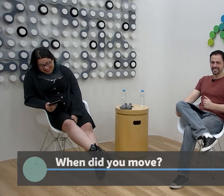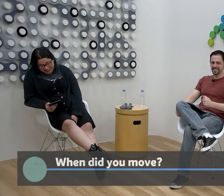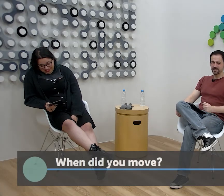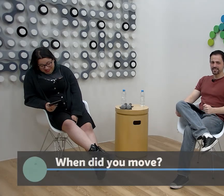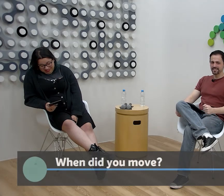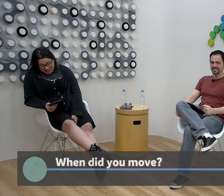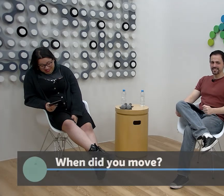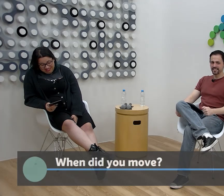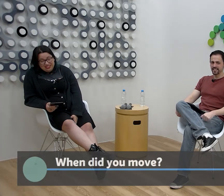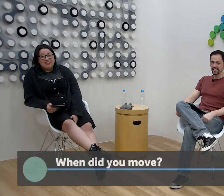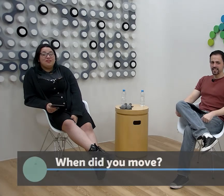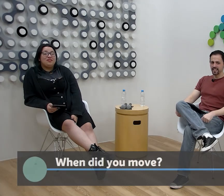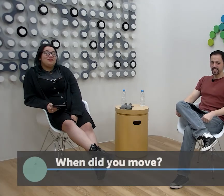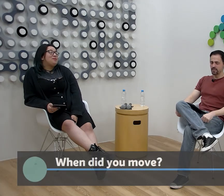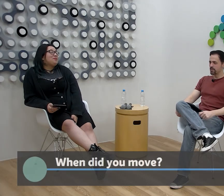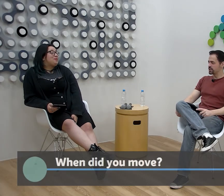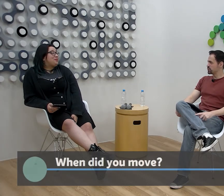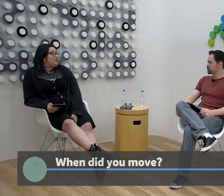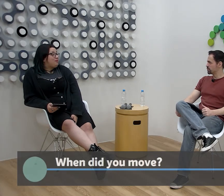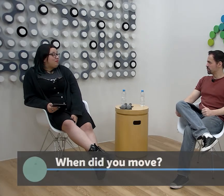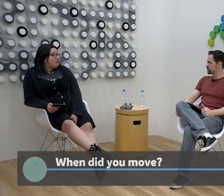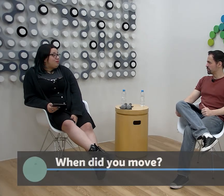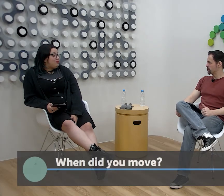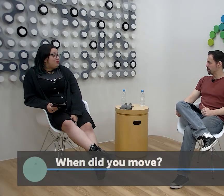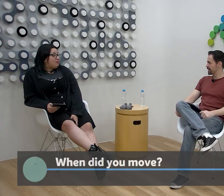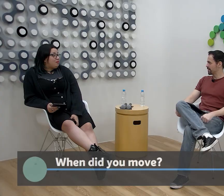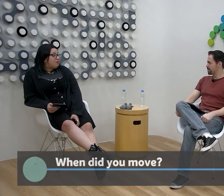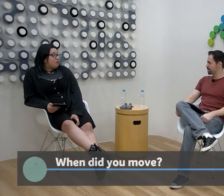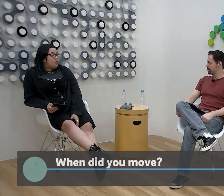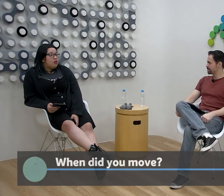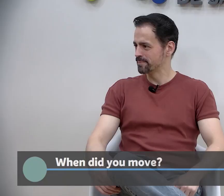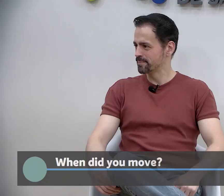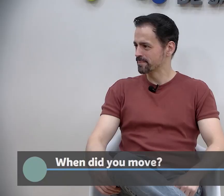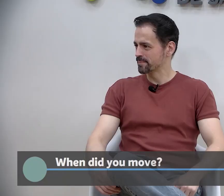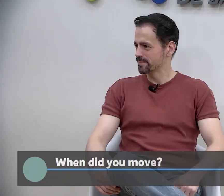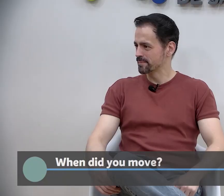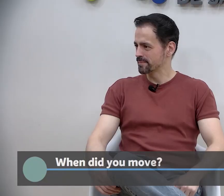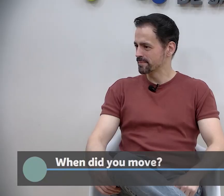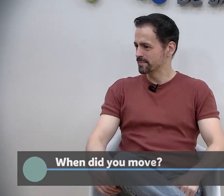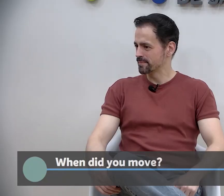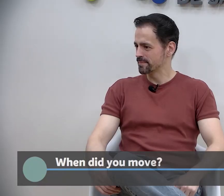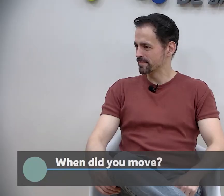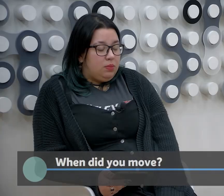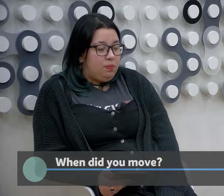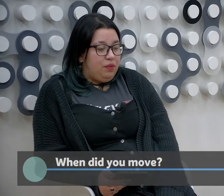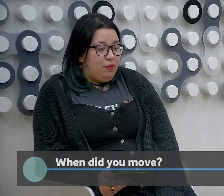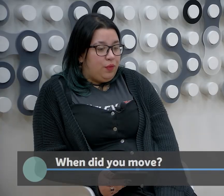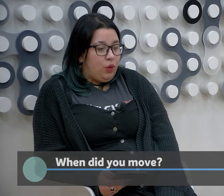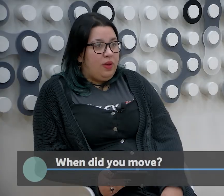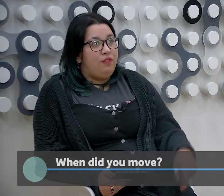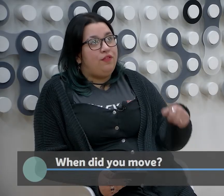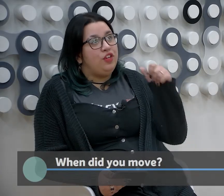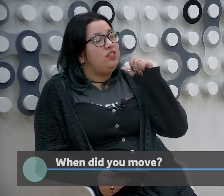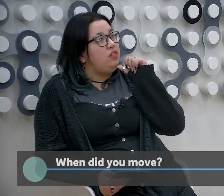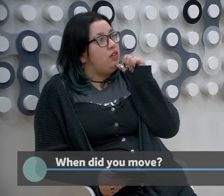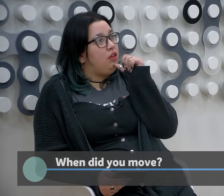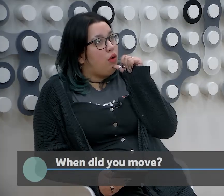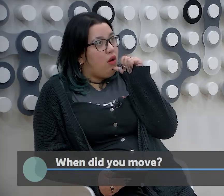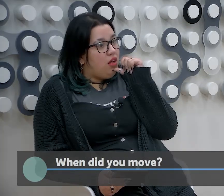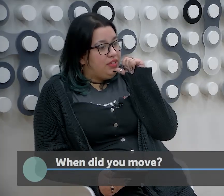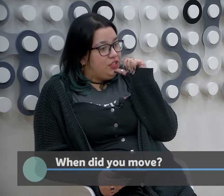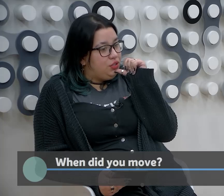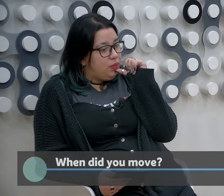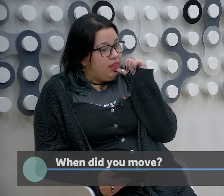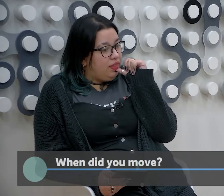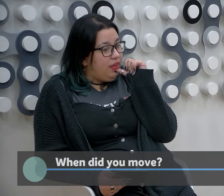Next one. Okay, and when did you move from Paraná? Was before my first year